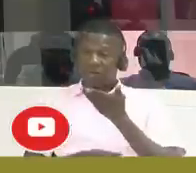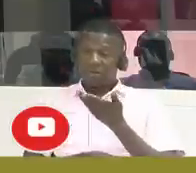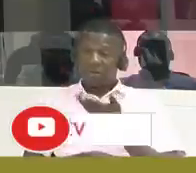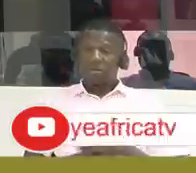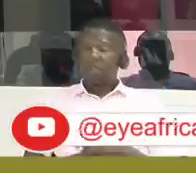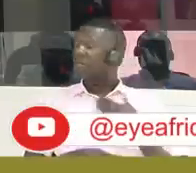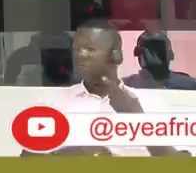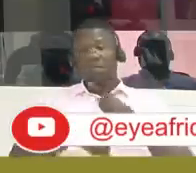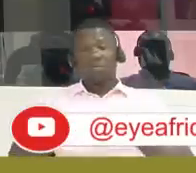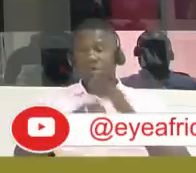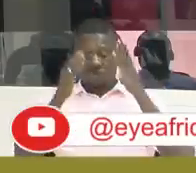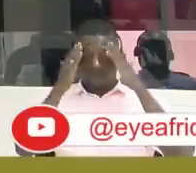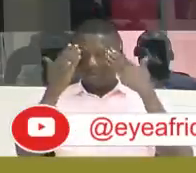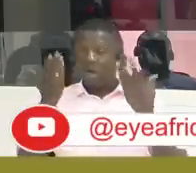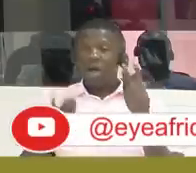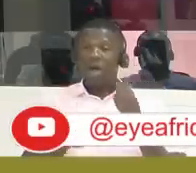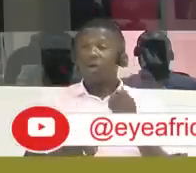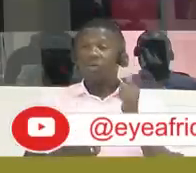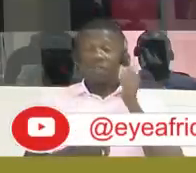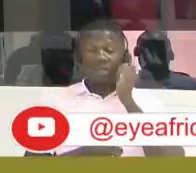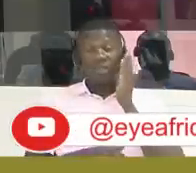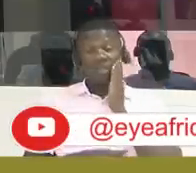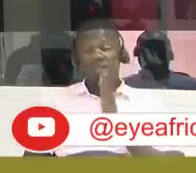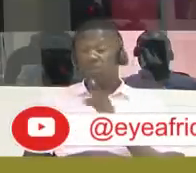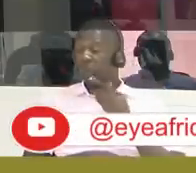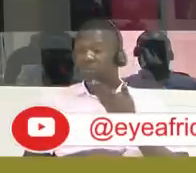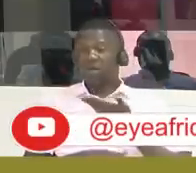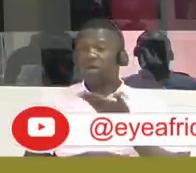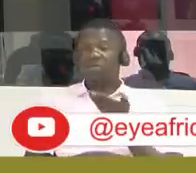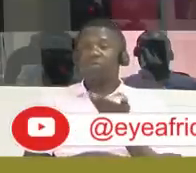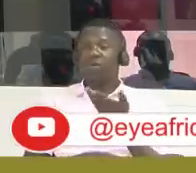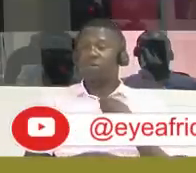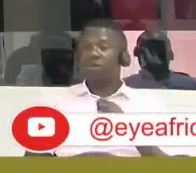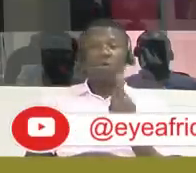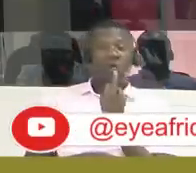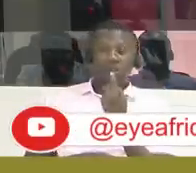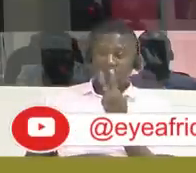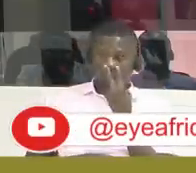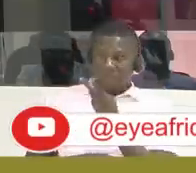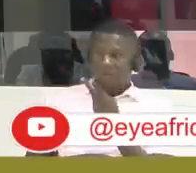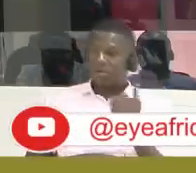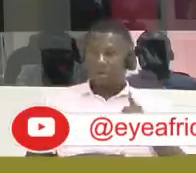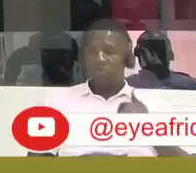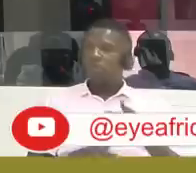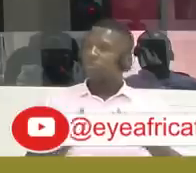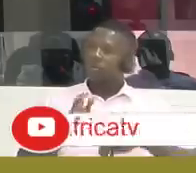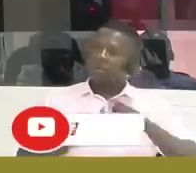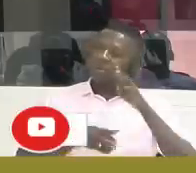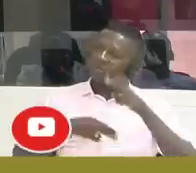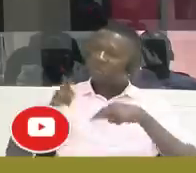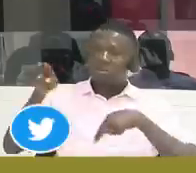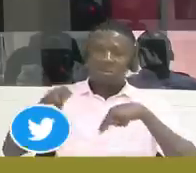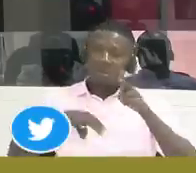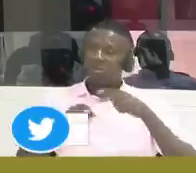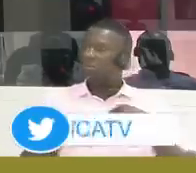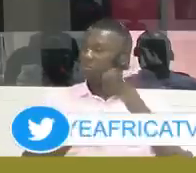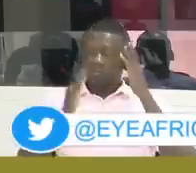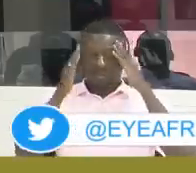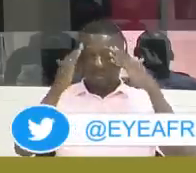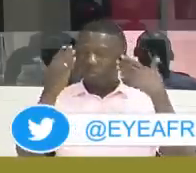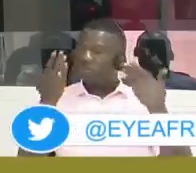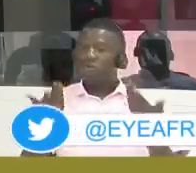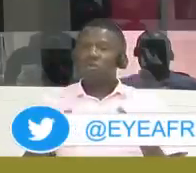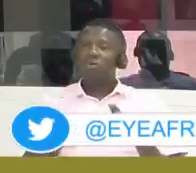how serious it was. I was just seeing people who were passing by. But I don't know, I didn't